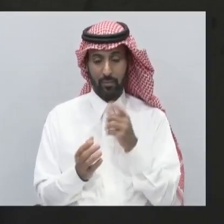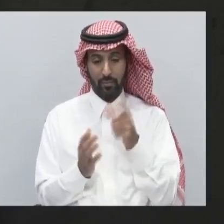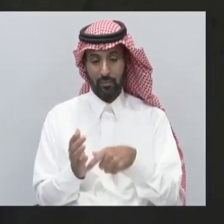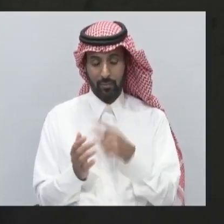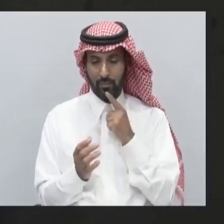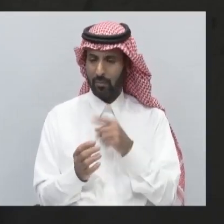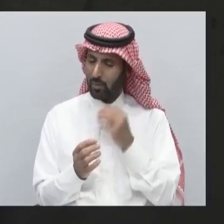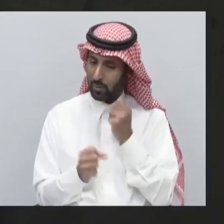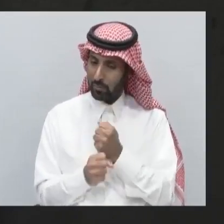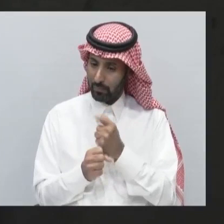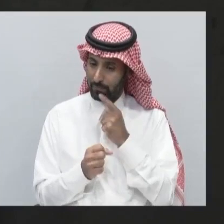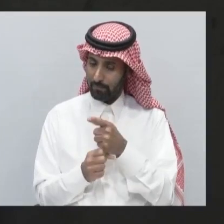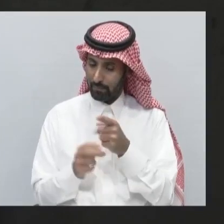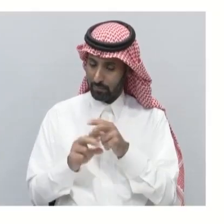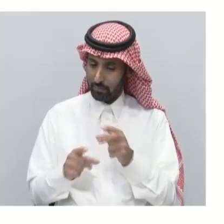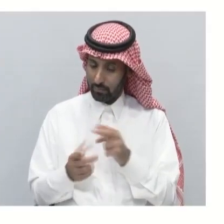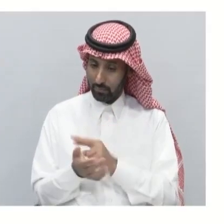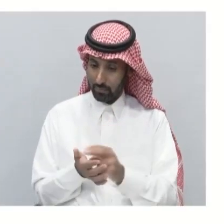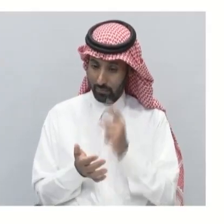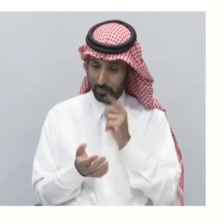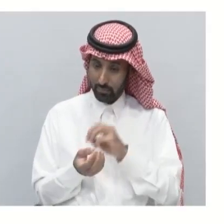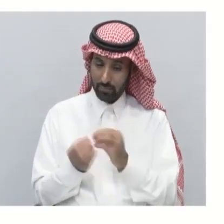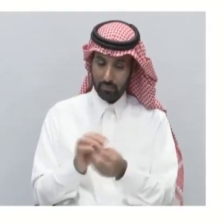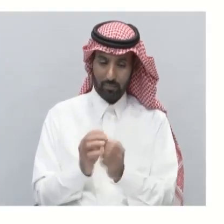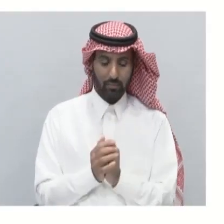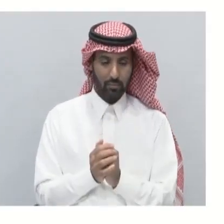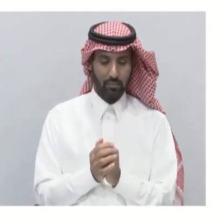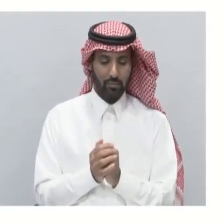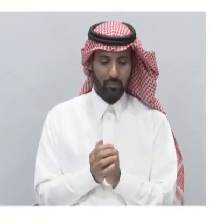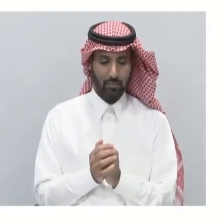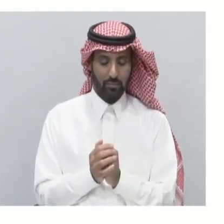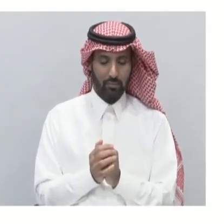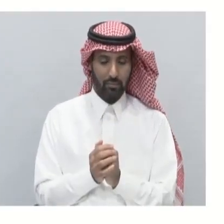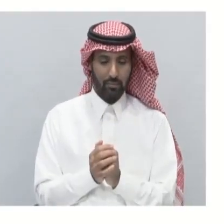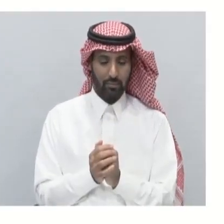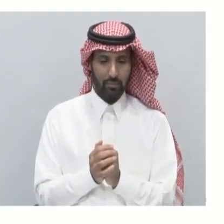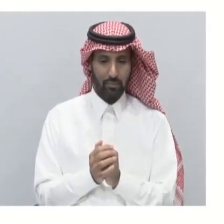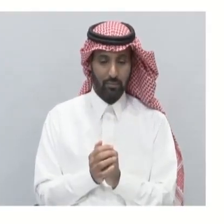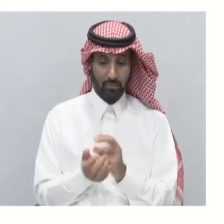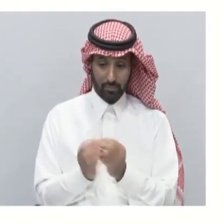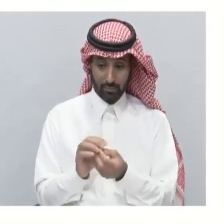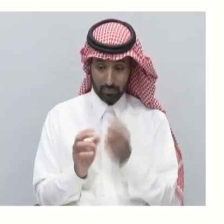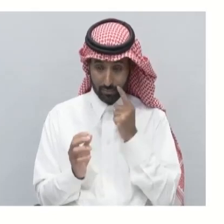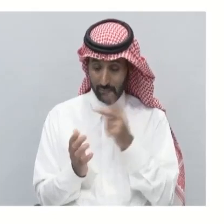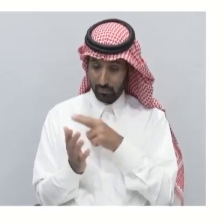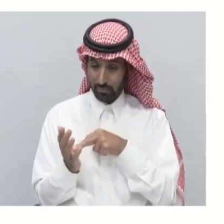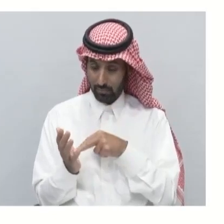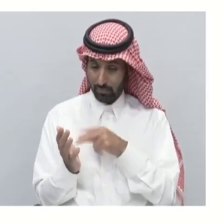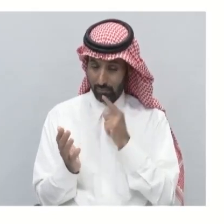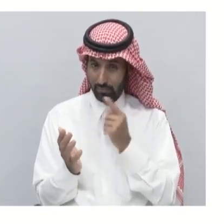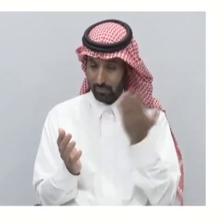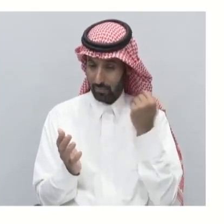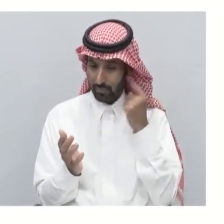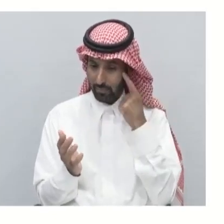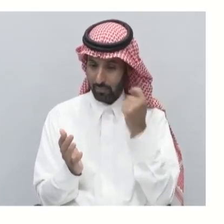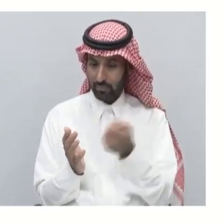a formal one. How about if we want to change this one into a formal email? Let's go to revisit the idea